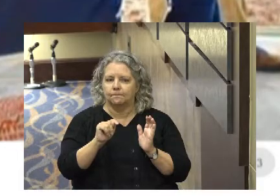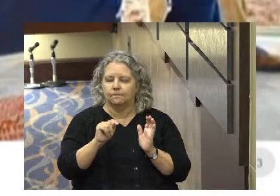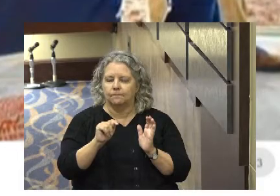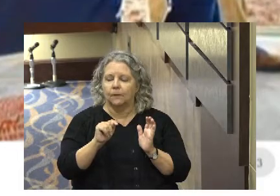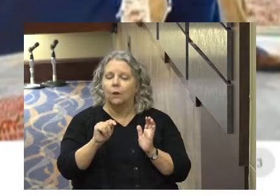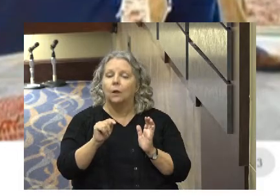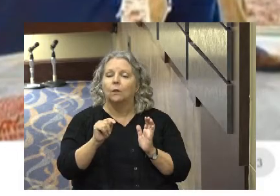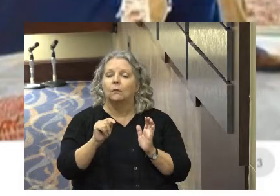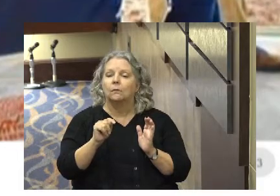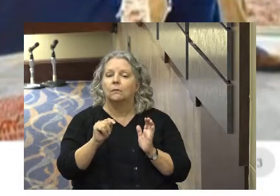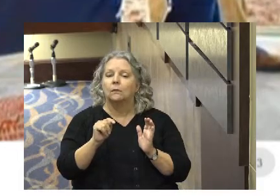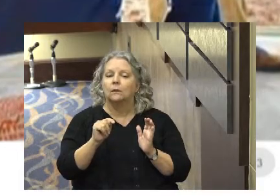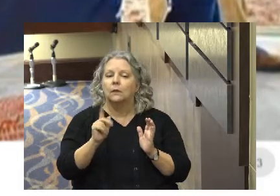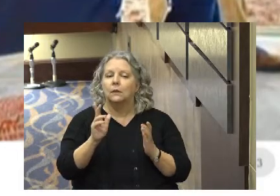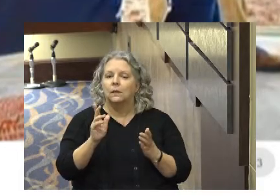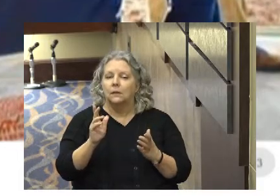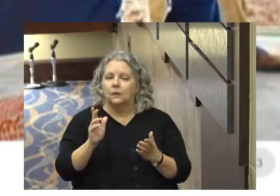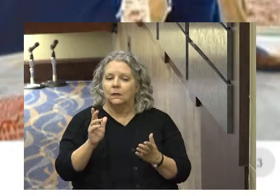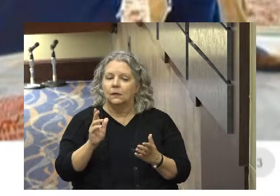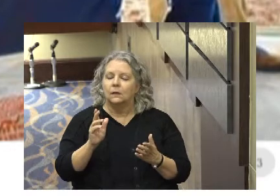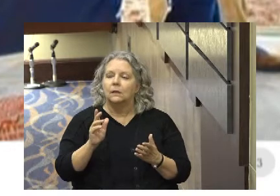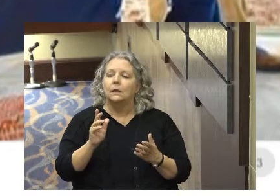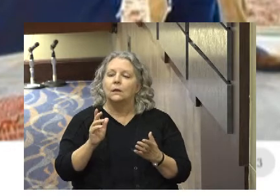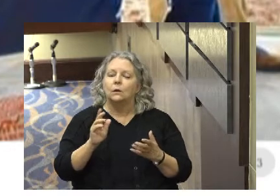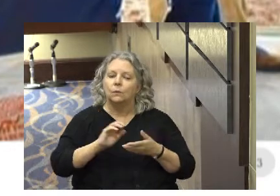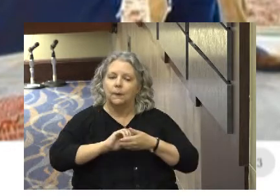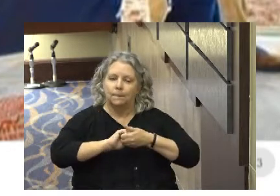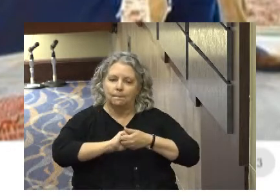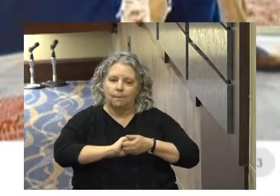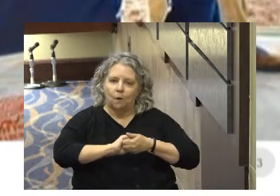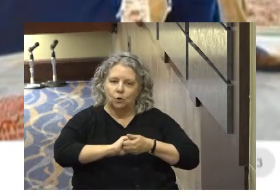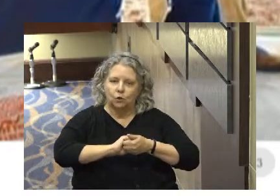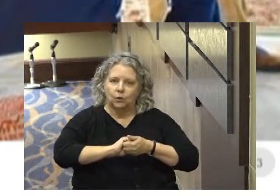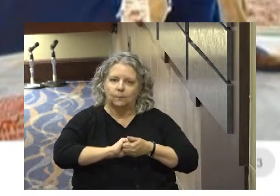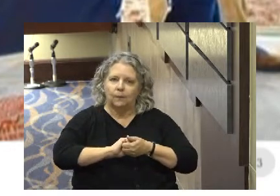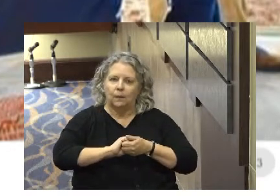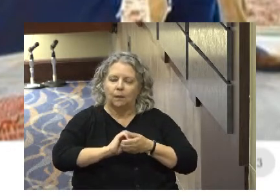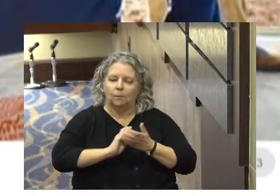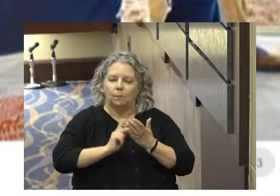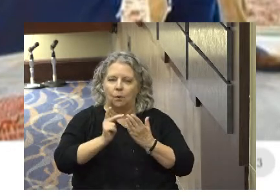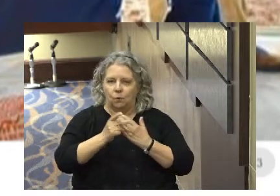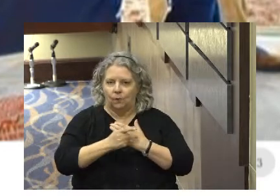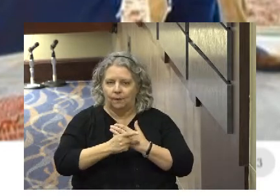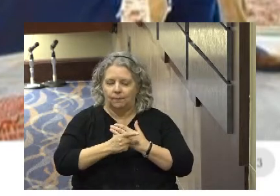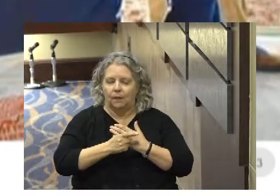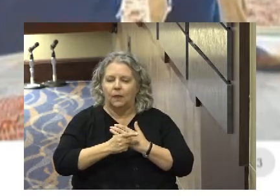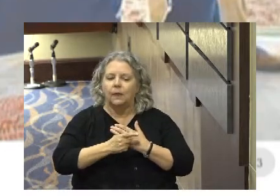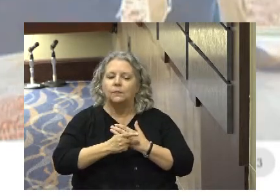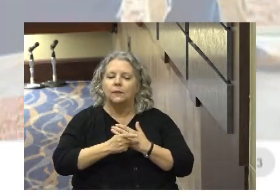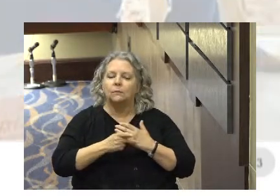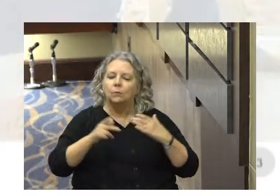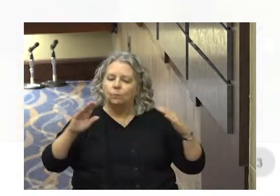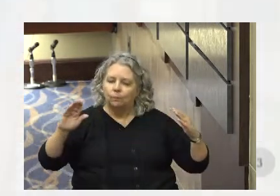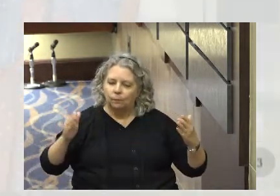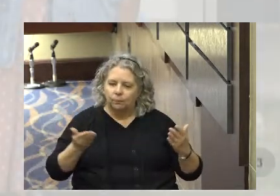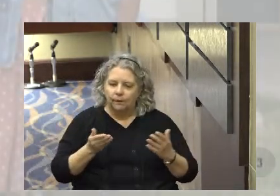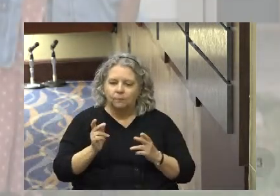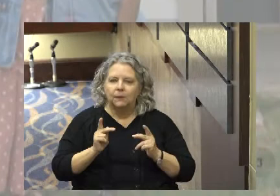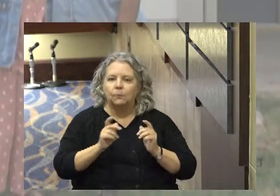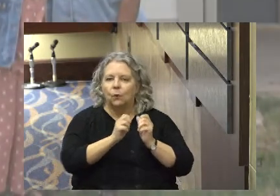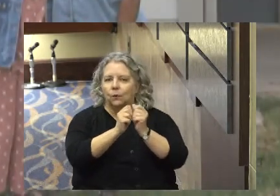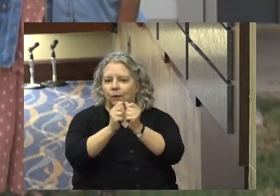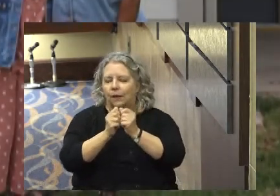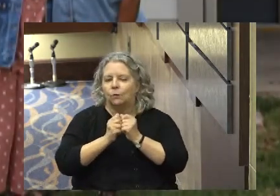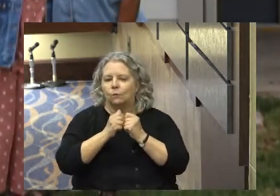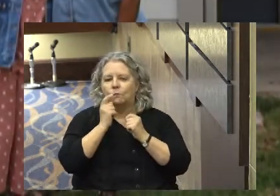Waco Habitat for Humanity is a partnership housing program that brings people together to build homes, communities, and